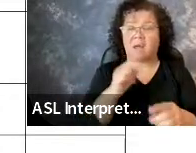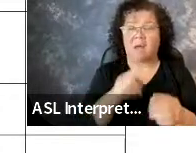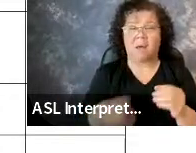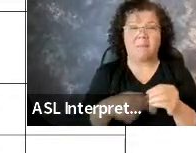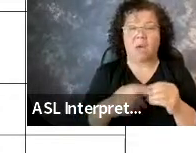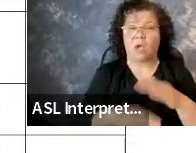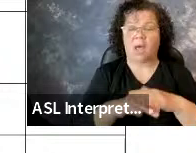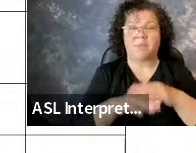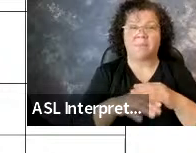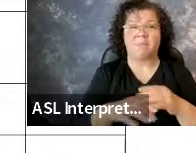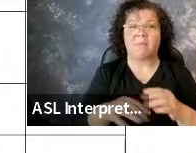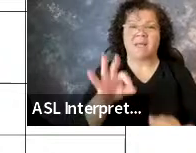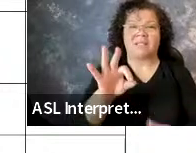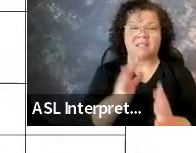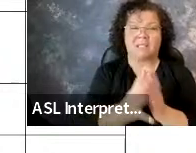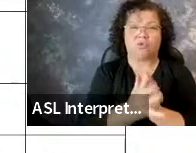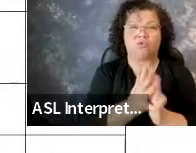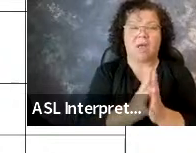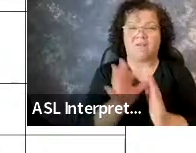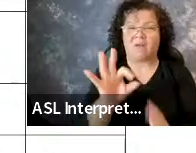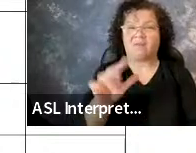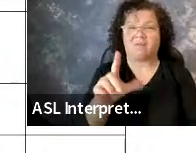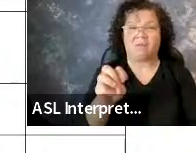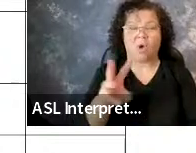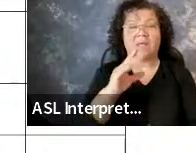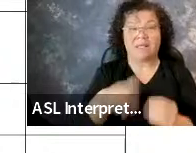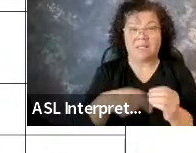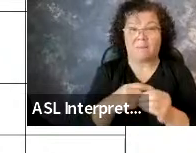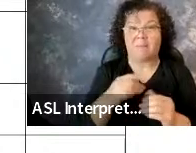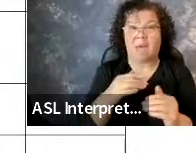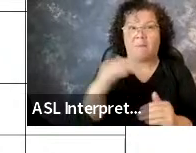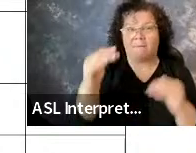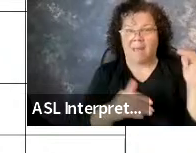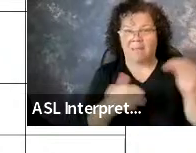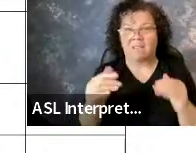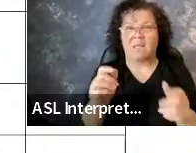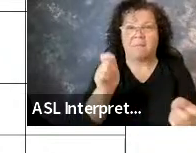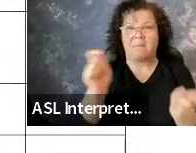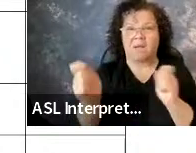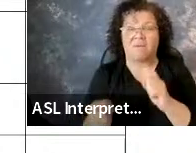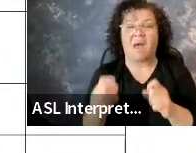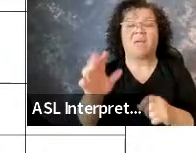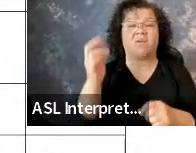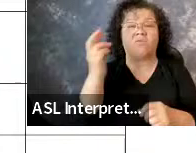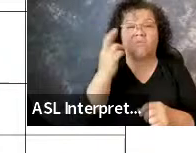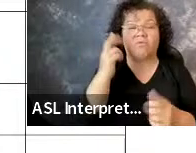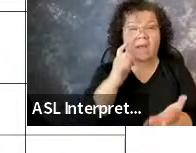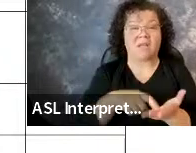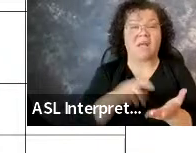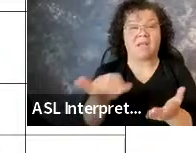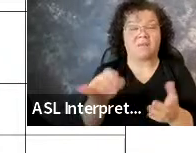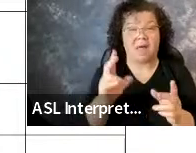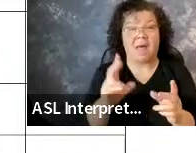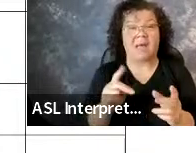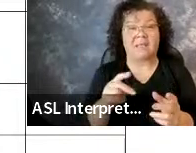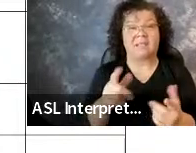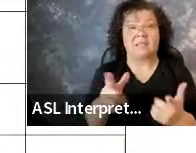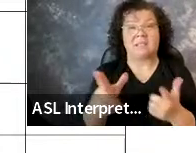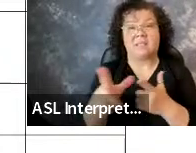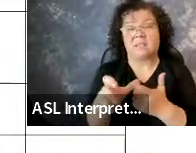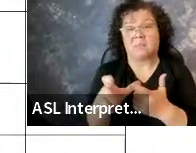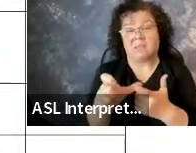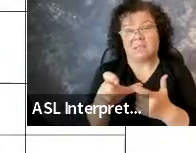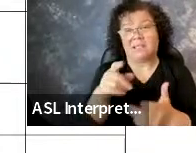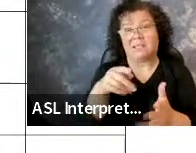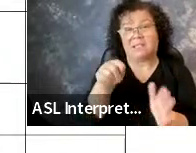that's definitely not part of it. It is about balancing and modifying speeds, recognizing that speeds kill people. And so it is really